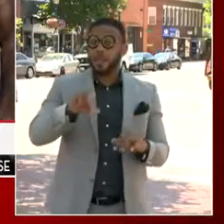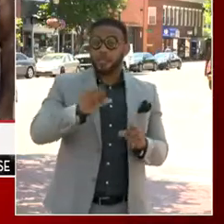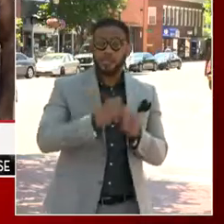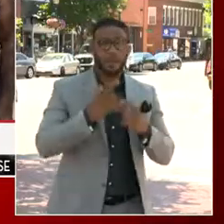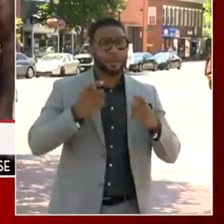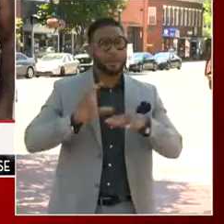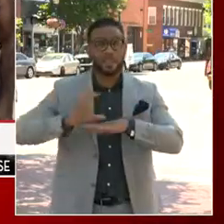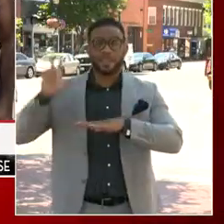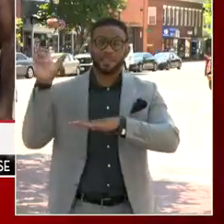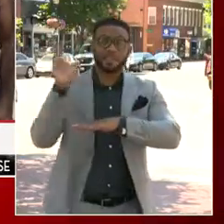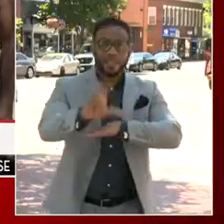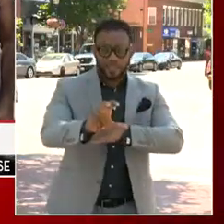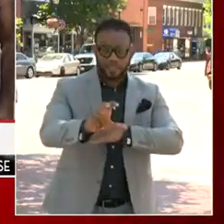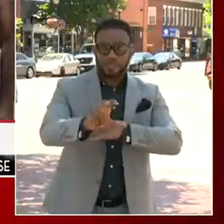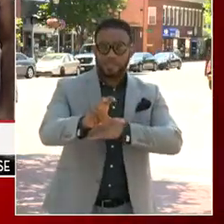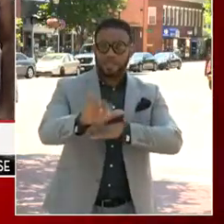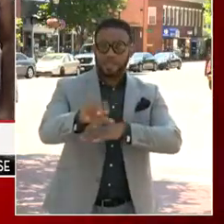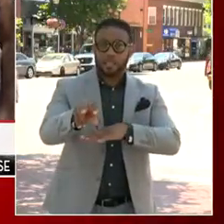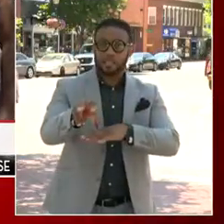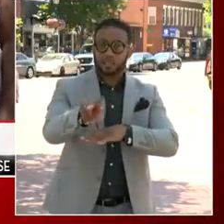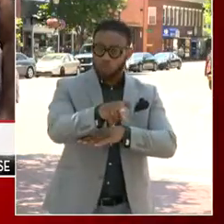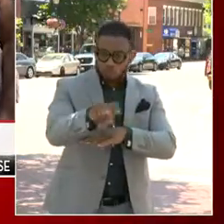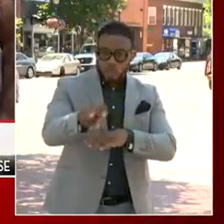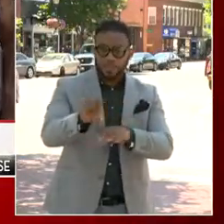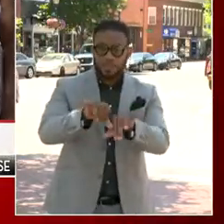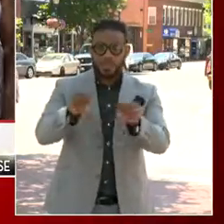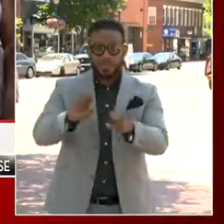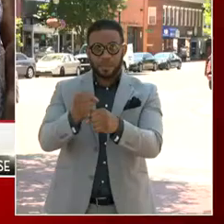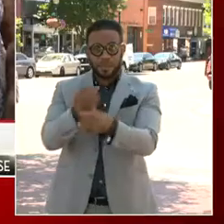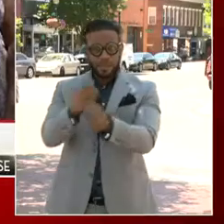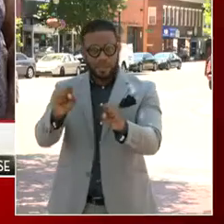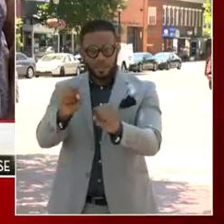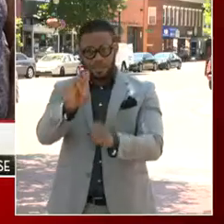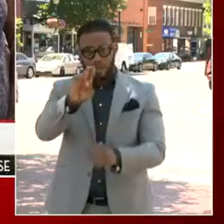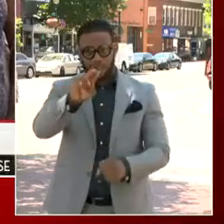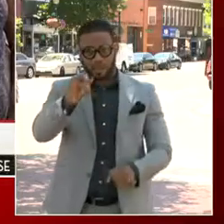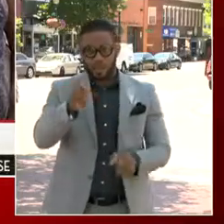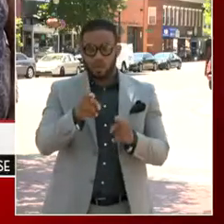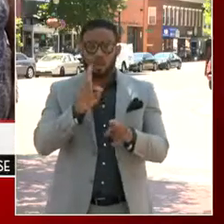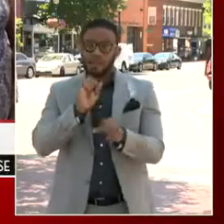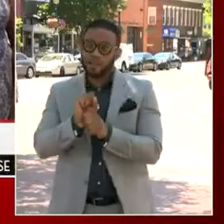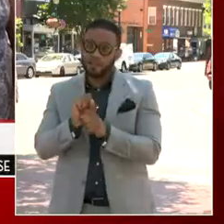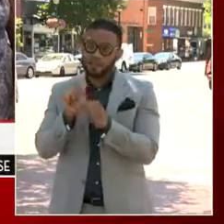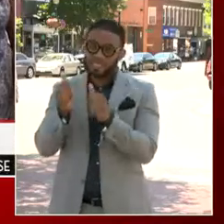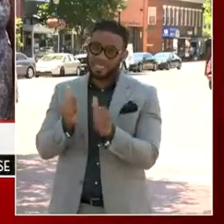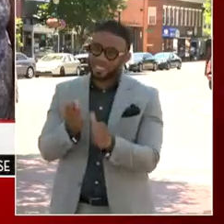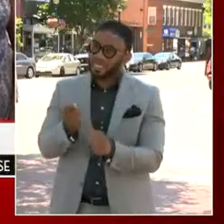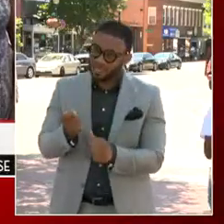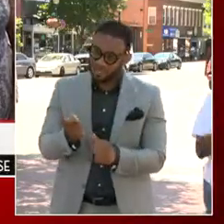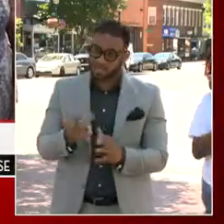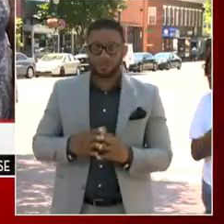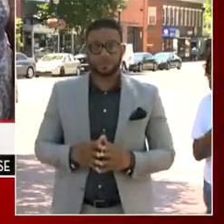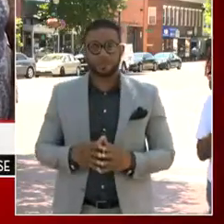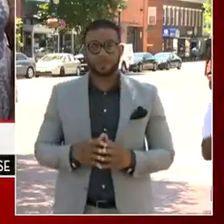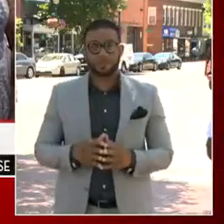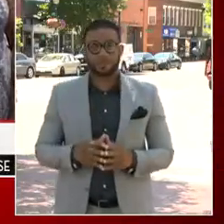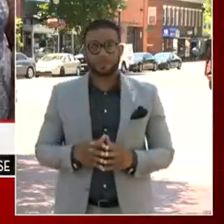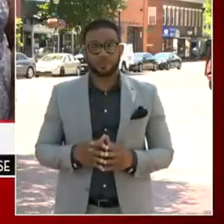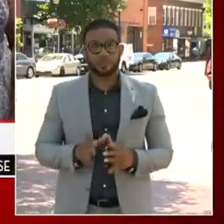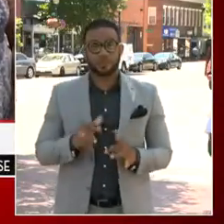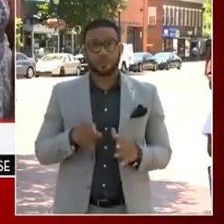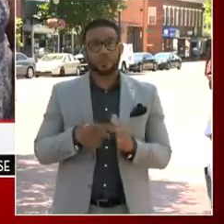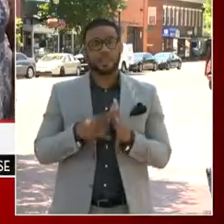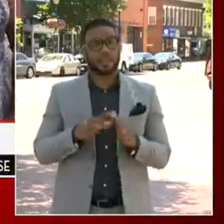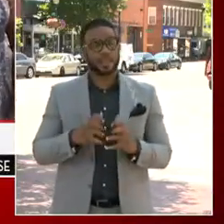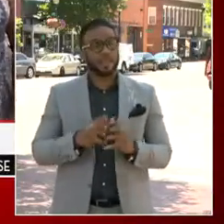make a big investment in that transfer station to make it safe. It's actually been down, and that's what it's going to take